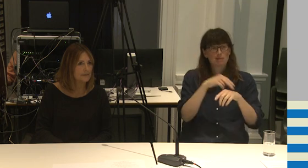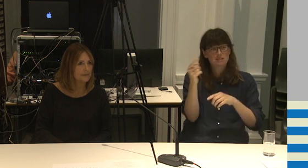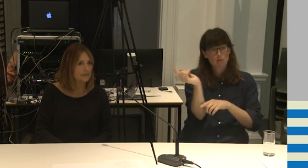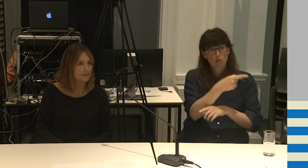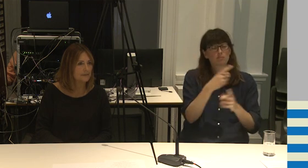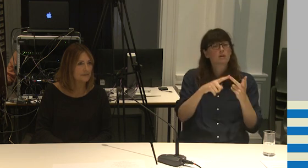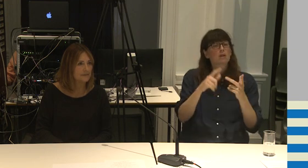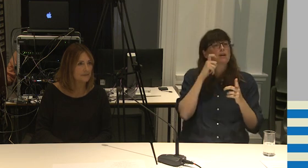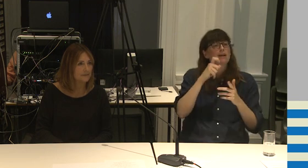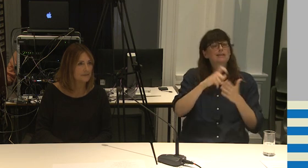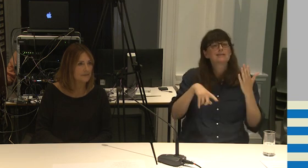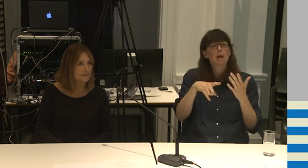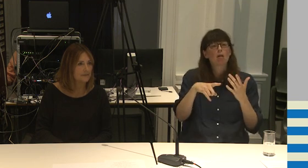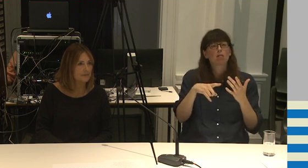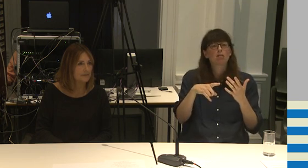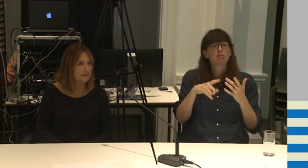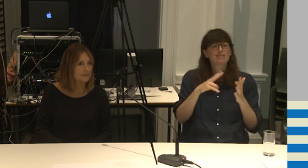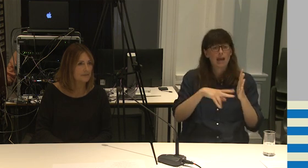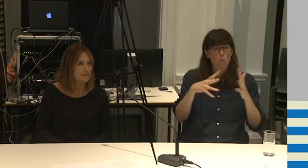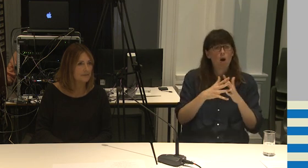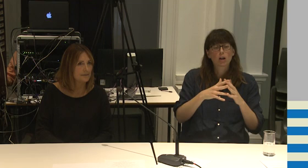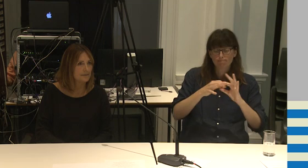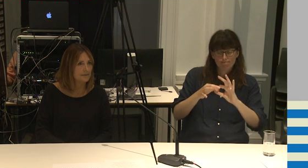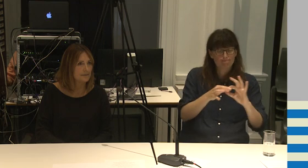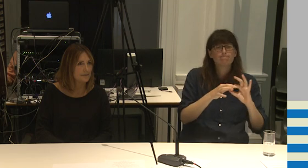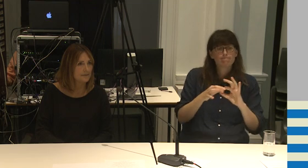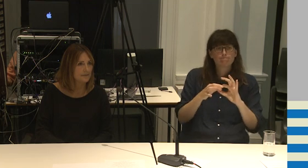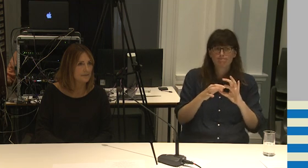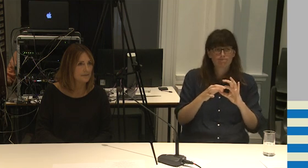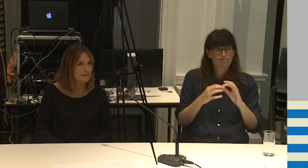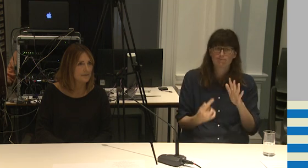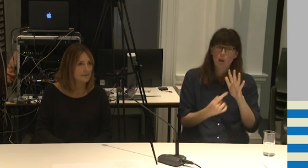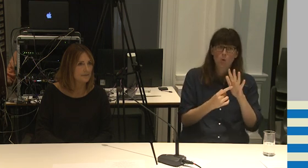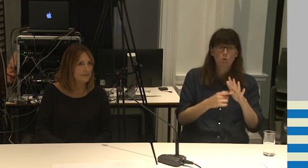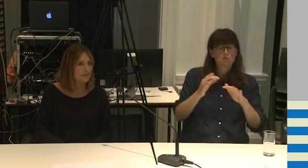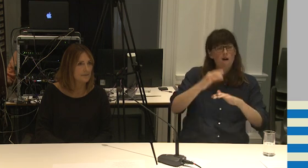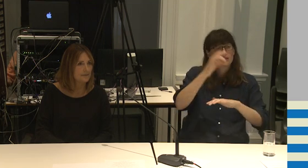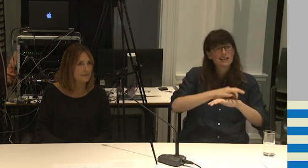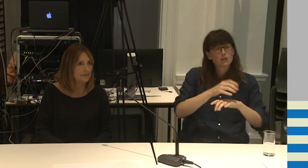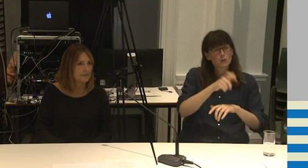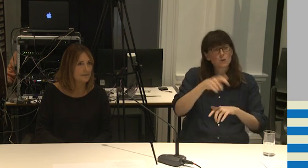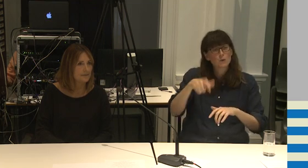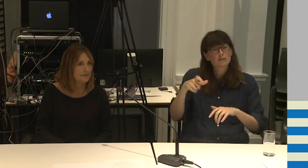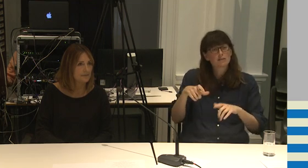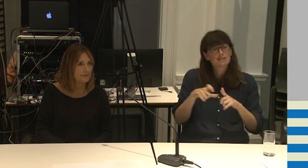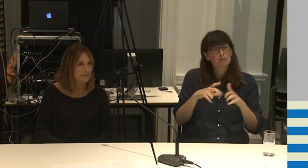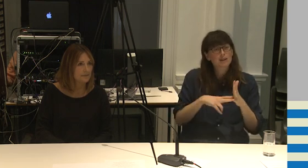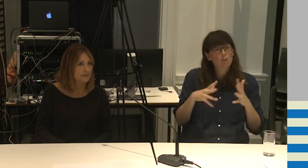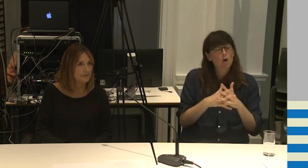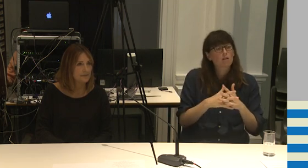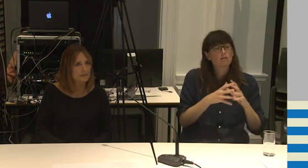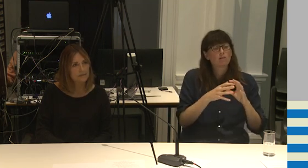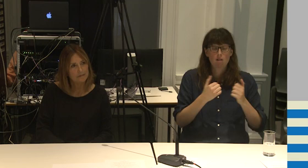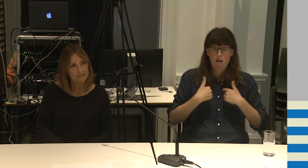And I think that's going to be really helpful. I mean, I've already got like a little network of disabled architecture students that I'm